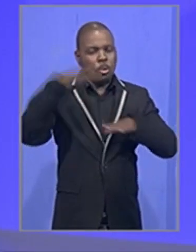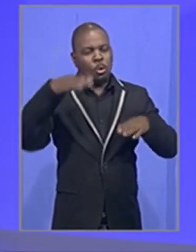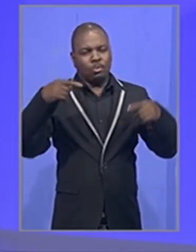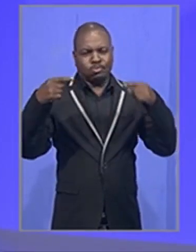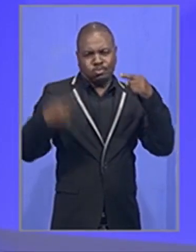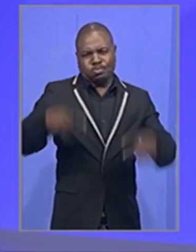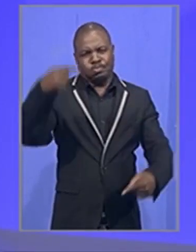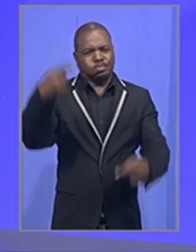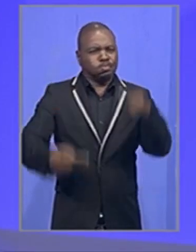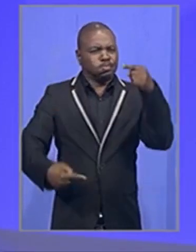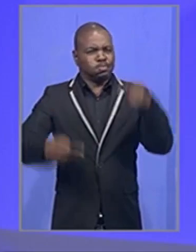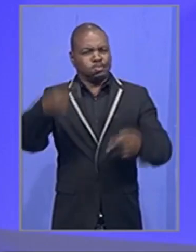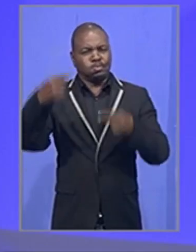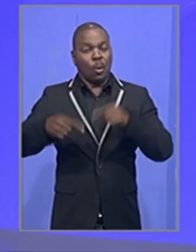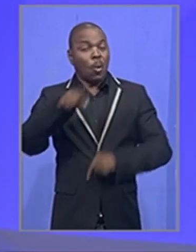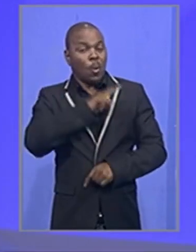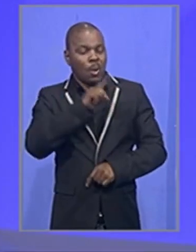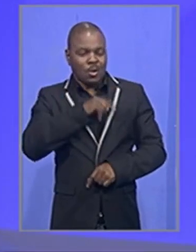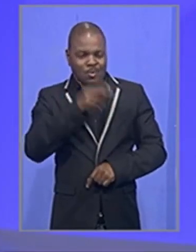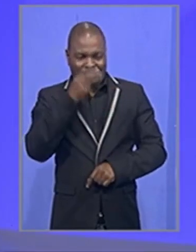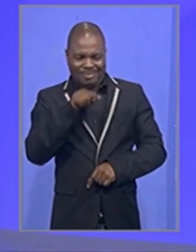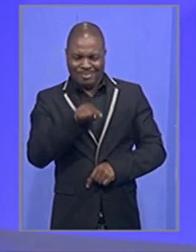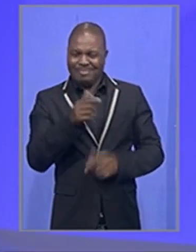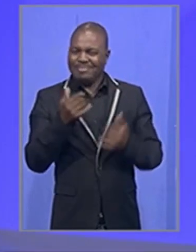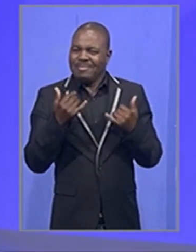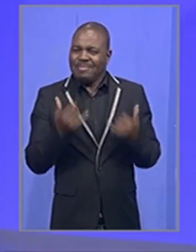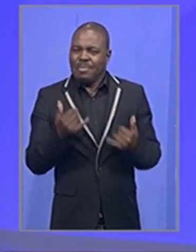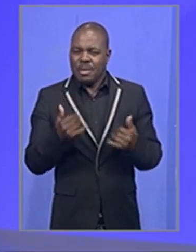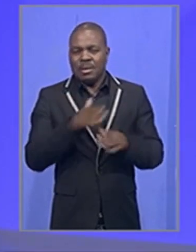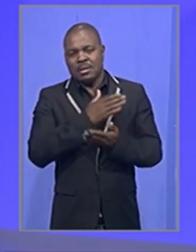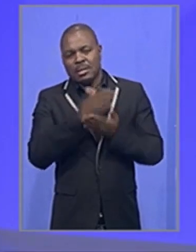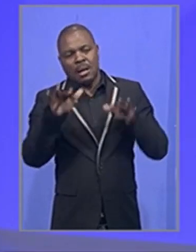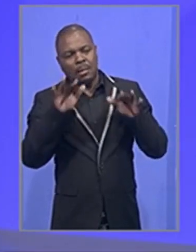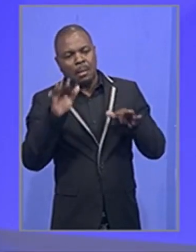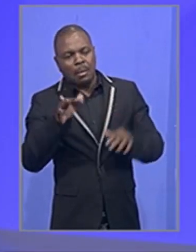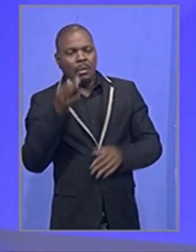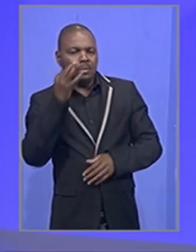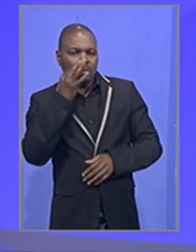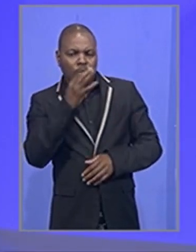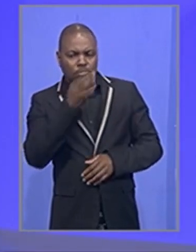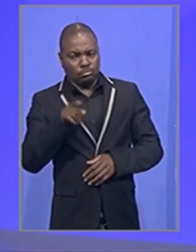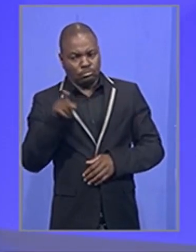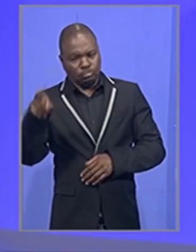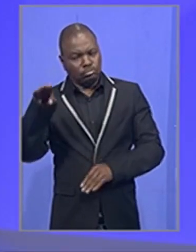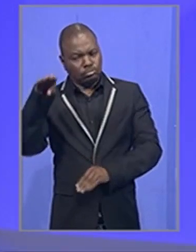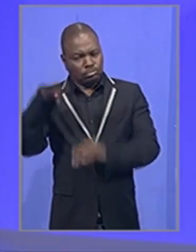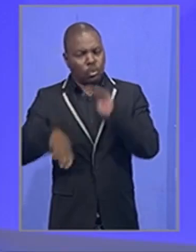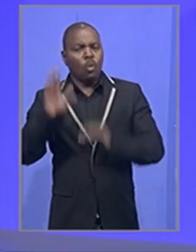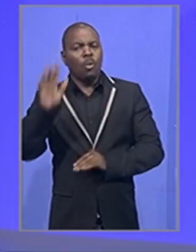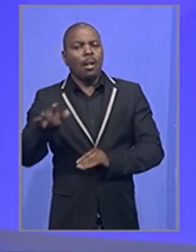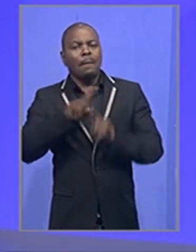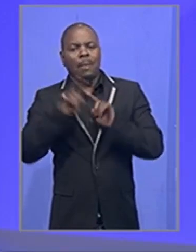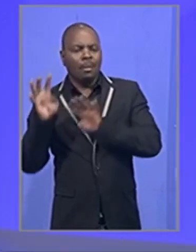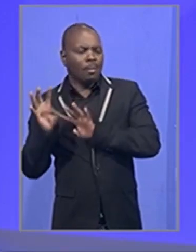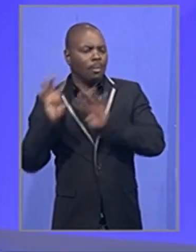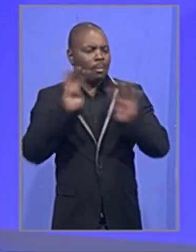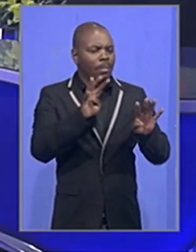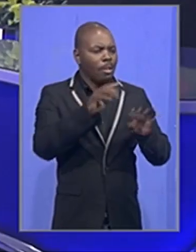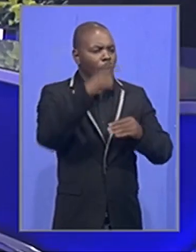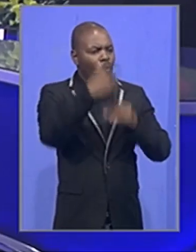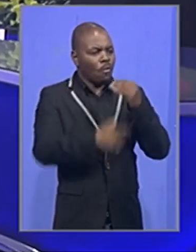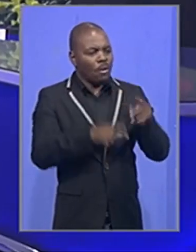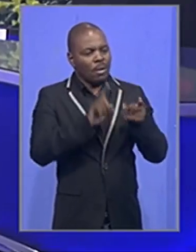tsa kgulagulano hobane wa bona hore hona jwale hona le batho ba huthuang ba tla nkelwa mehato ba ya Sebokeng tjena ha bana